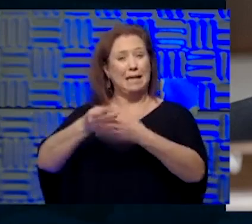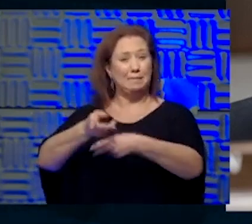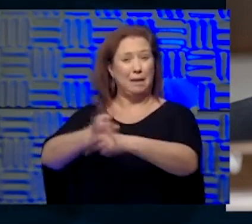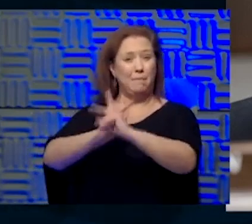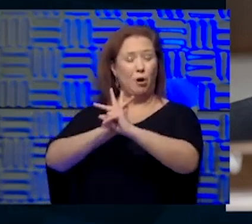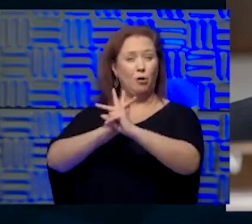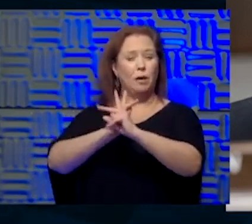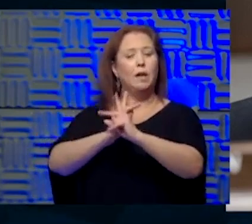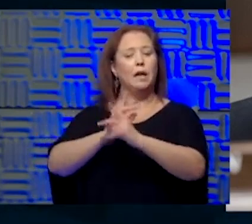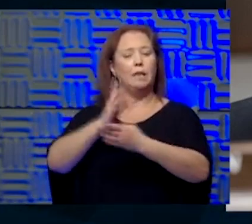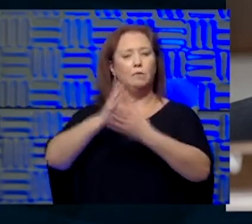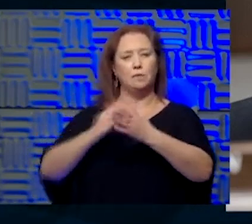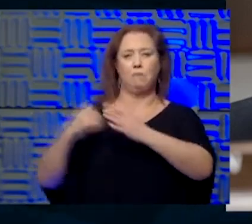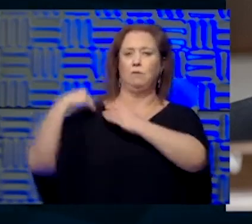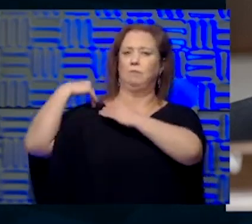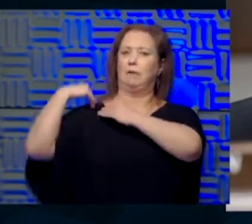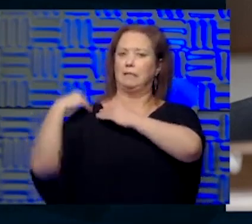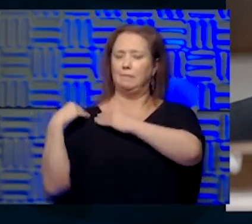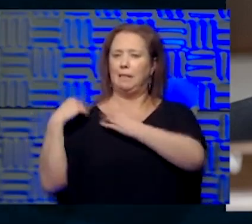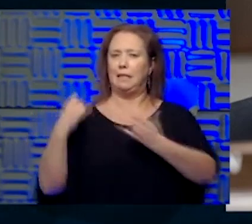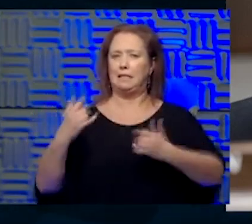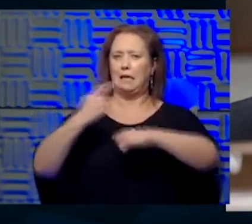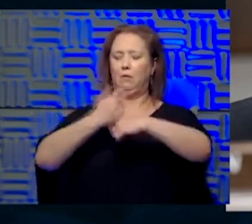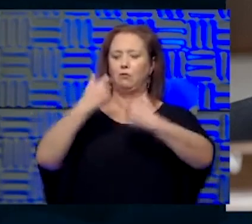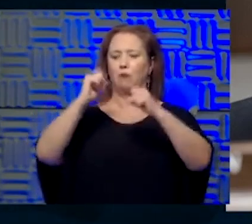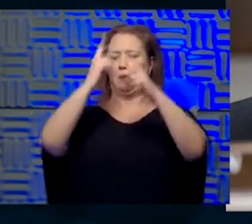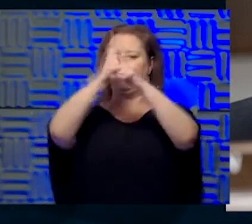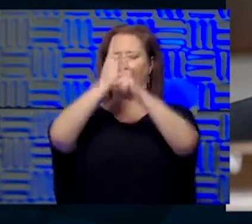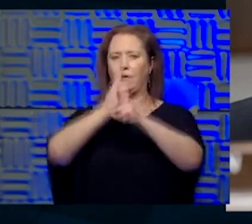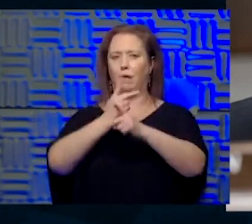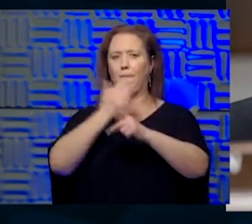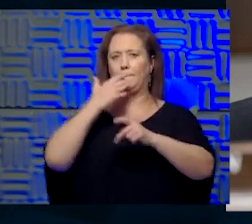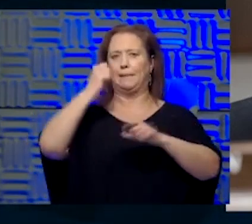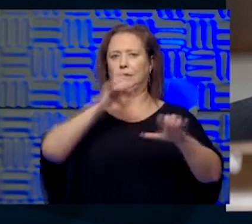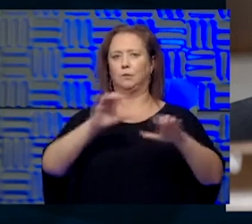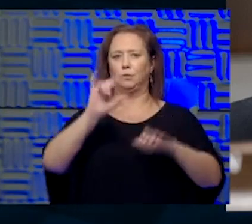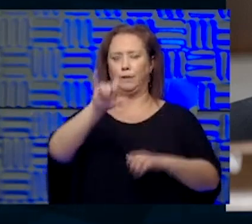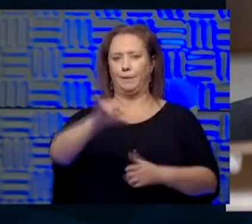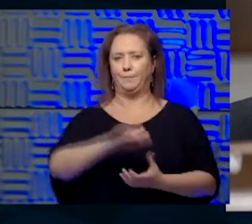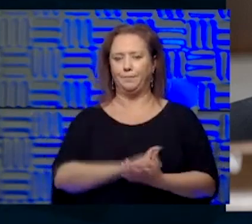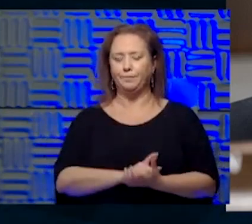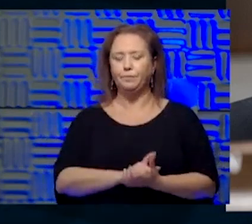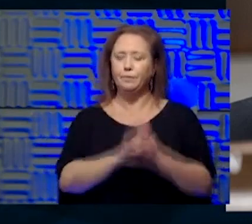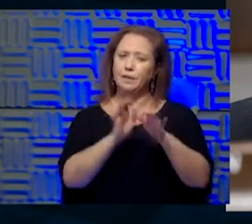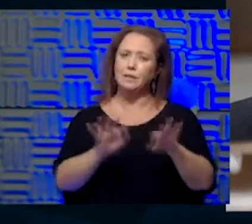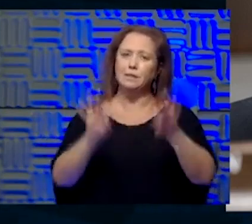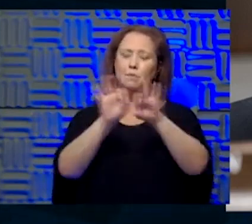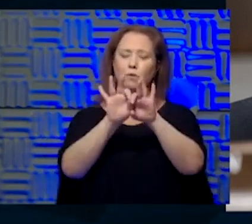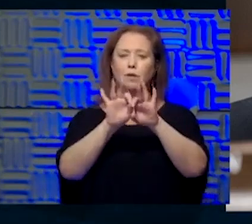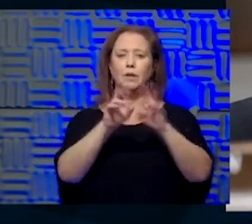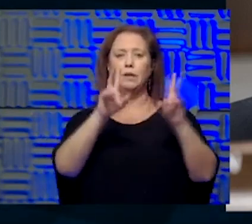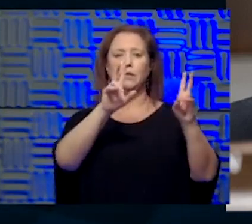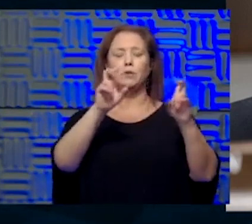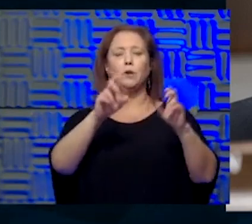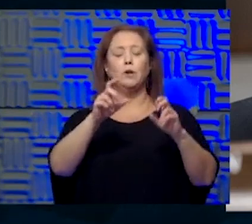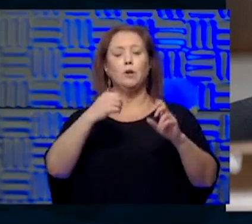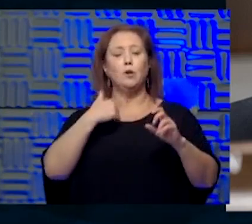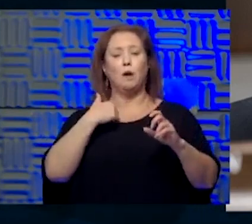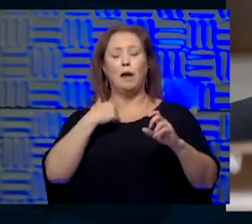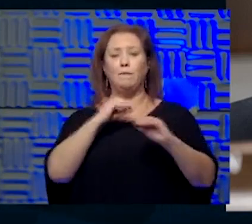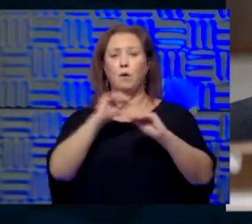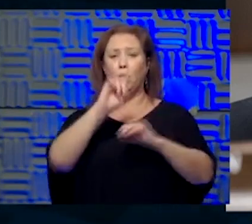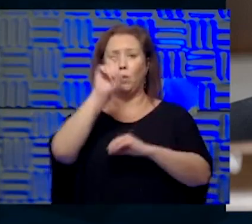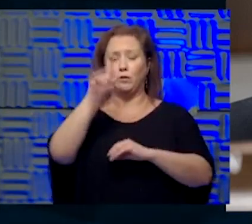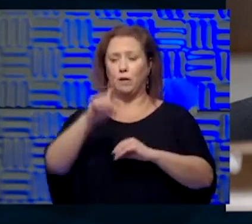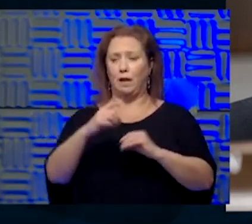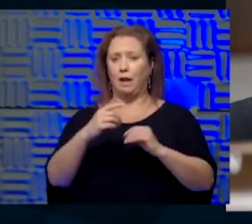some responsibilities that we have today, and we're going to try to figure out how best to do that. Important issue. Whenever it gets a chance, and you have no question, I